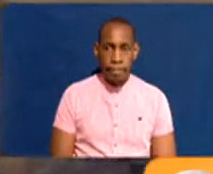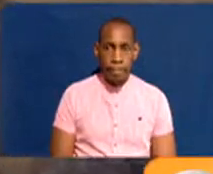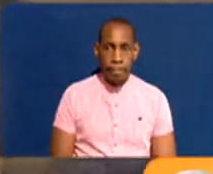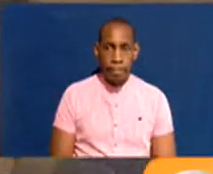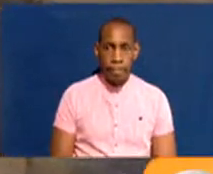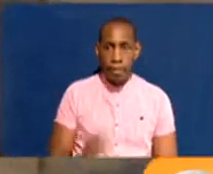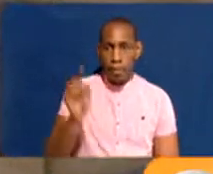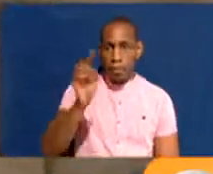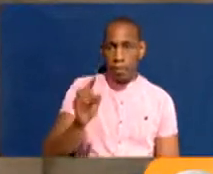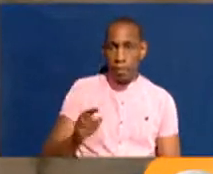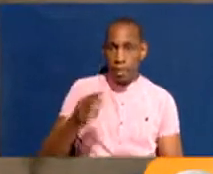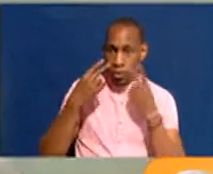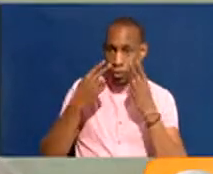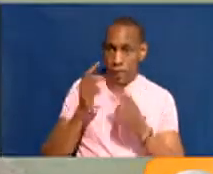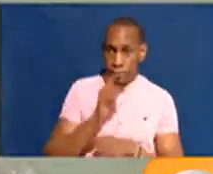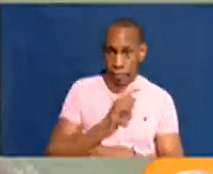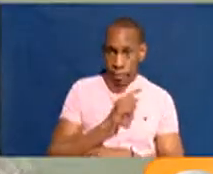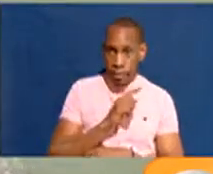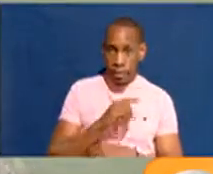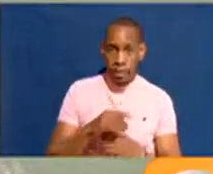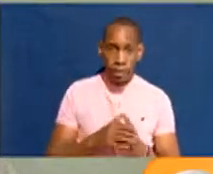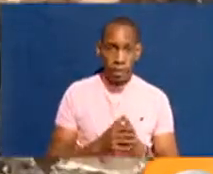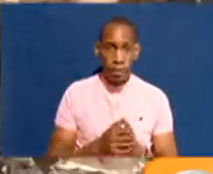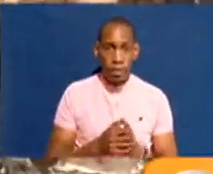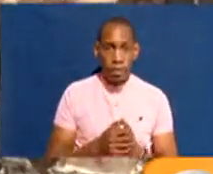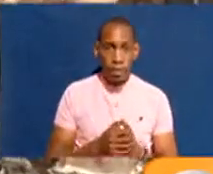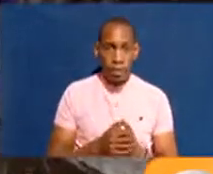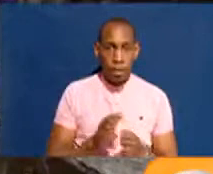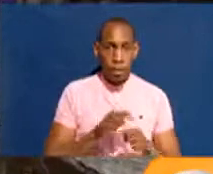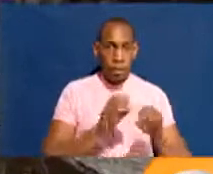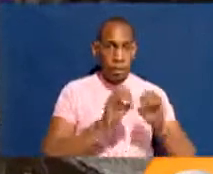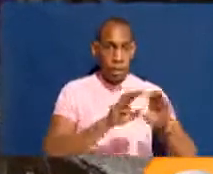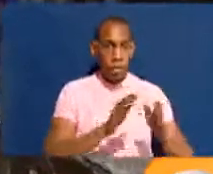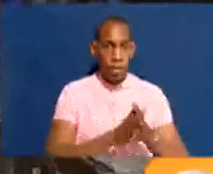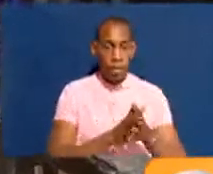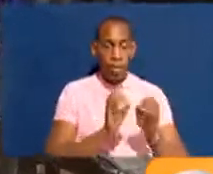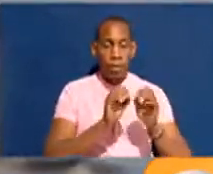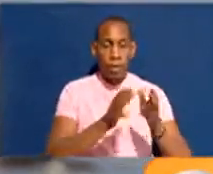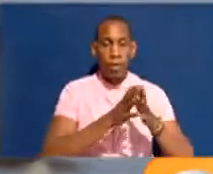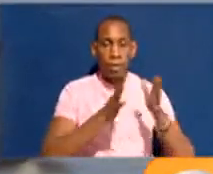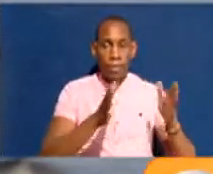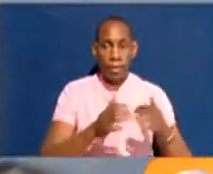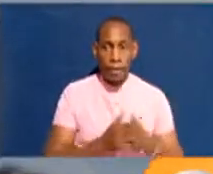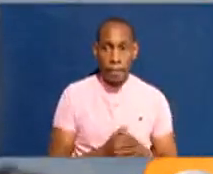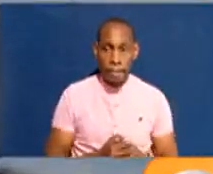Had been noticed. Tukiwata ikipotea ni hasara kubwa.